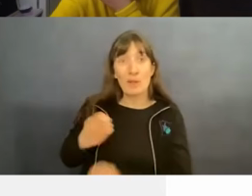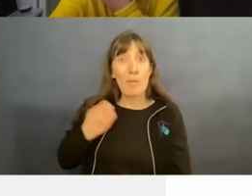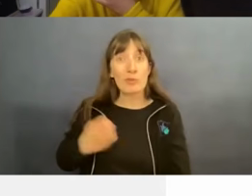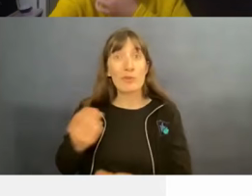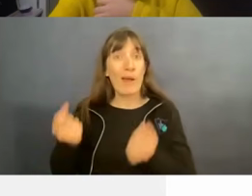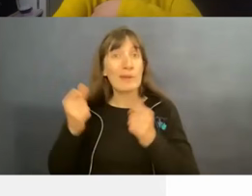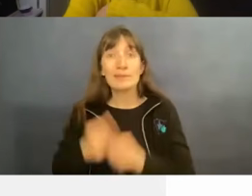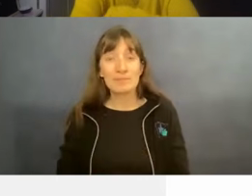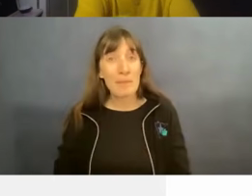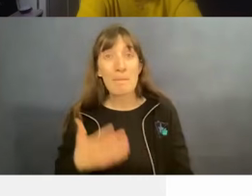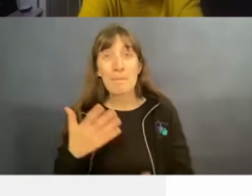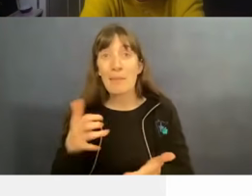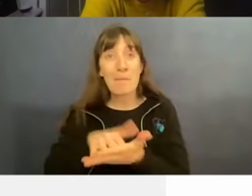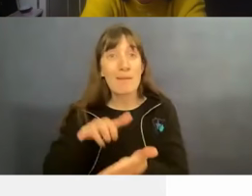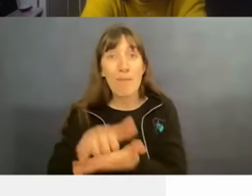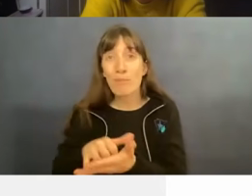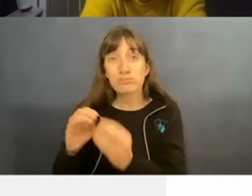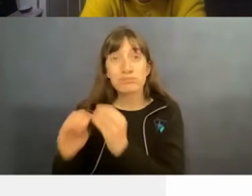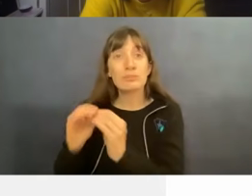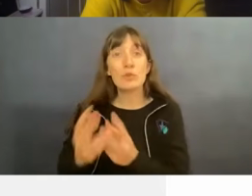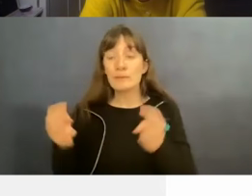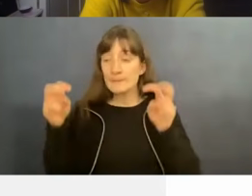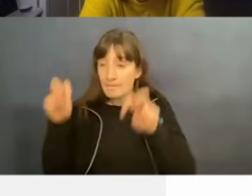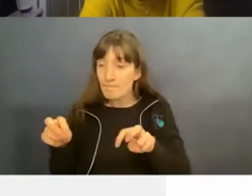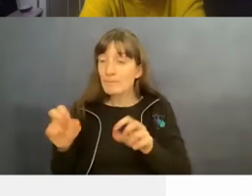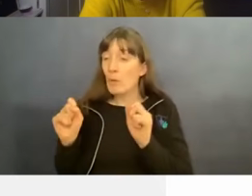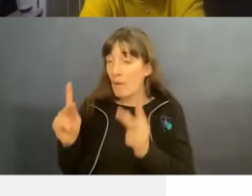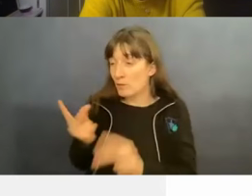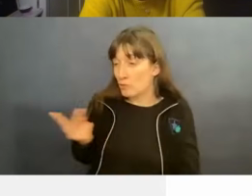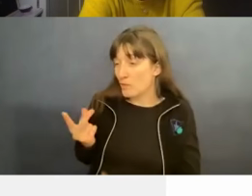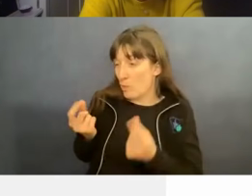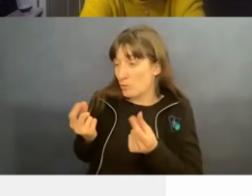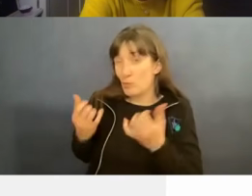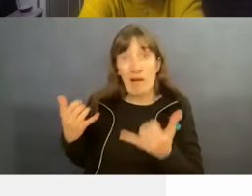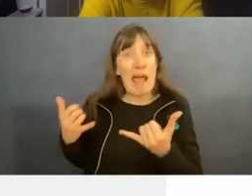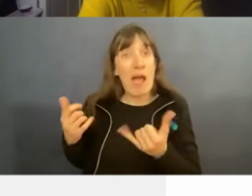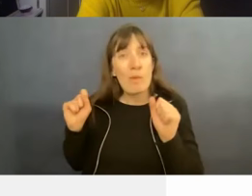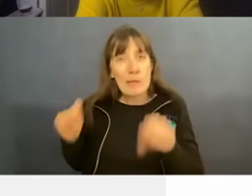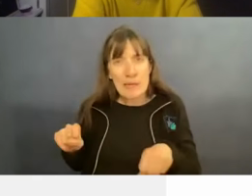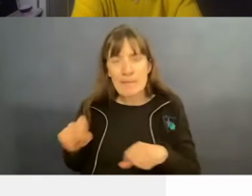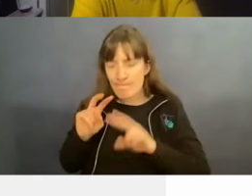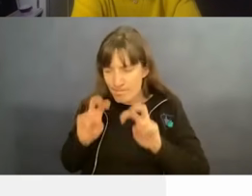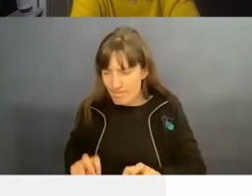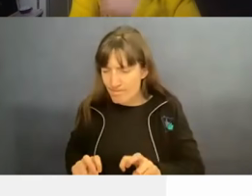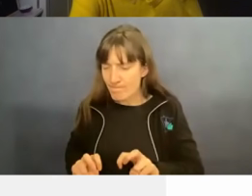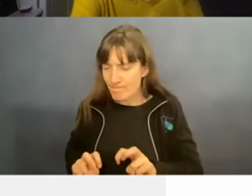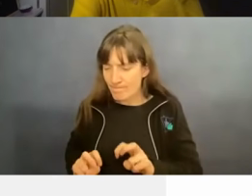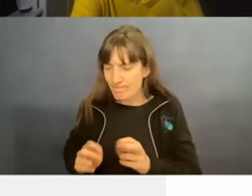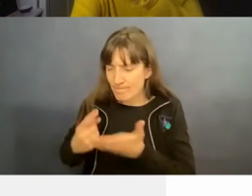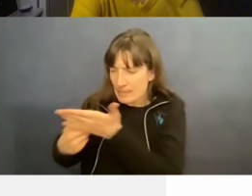always possible to fix it. And so being able to sit with and say, what can we do with this? And how can we explore this emotion and allow it to